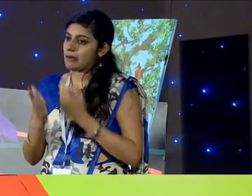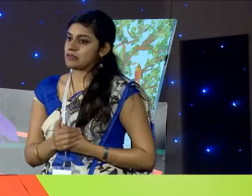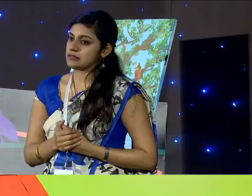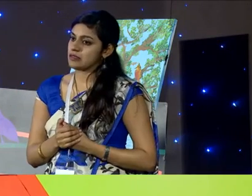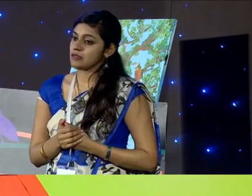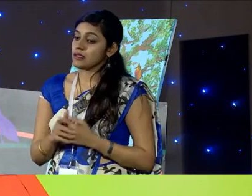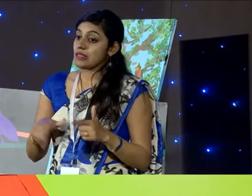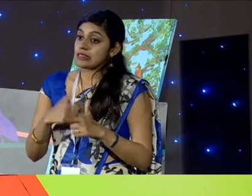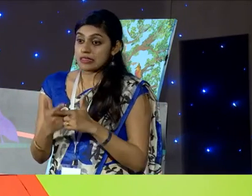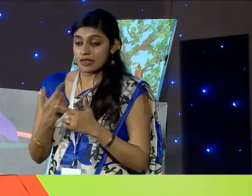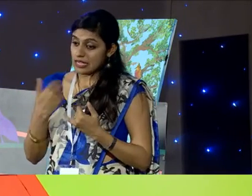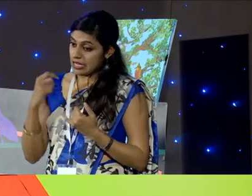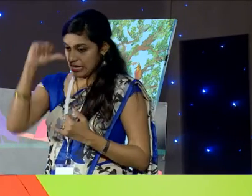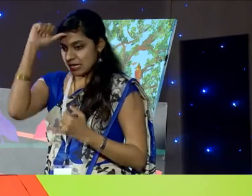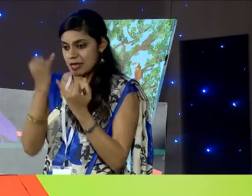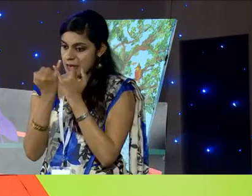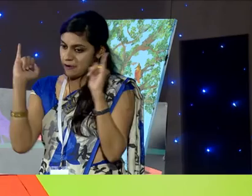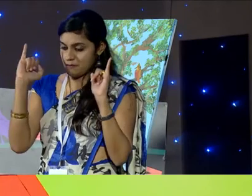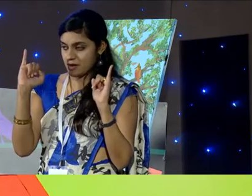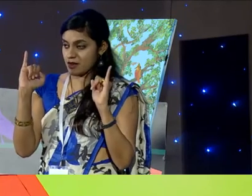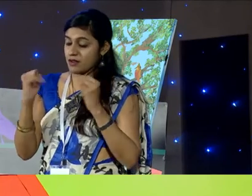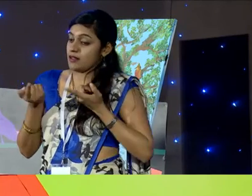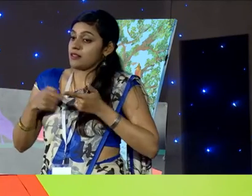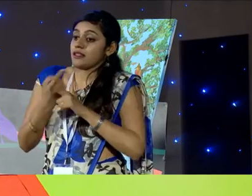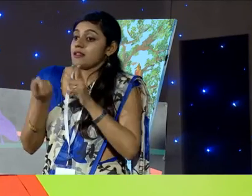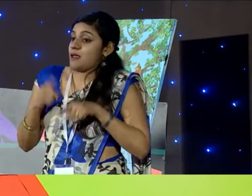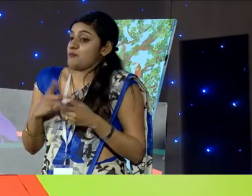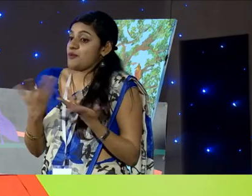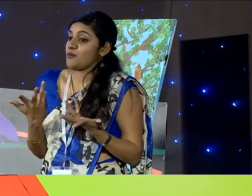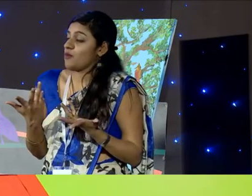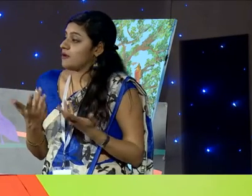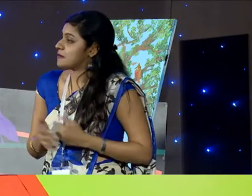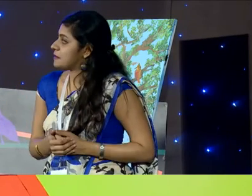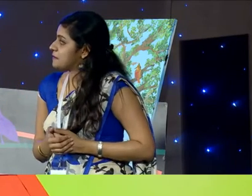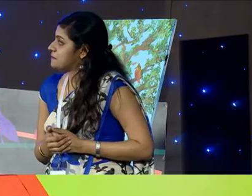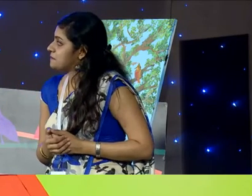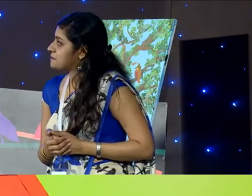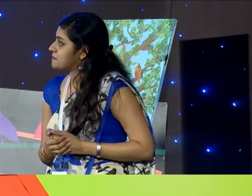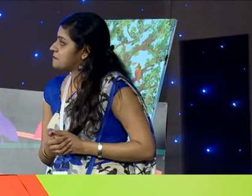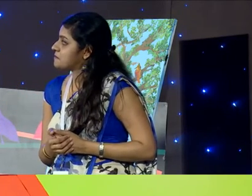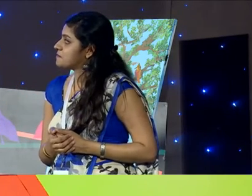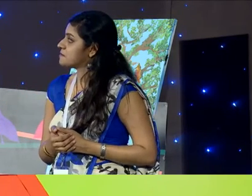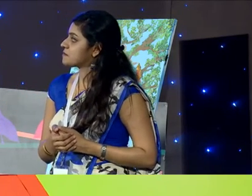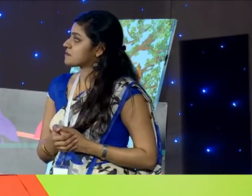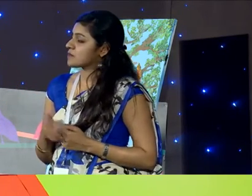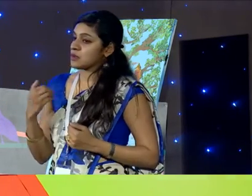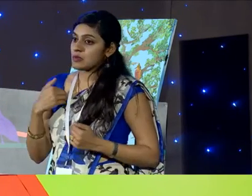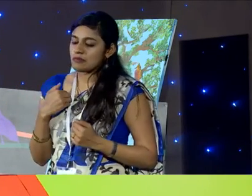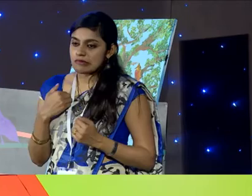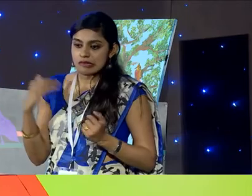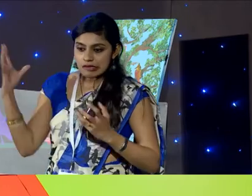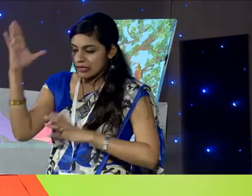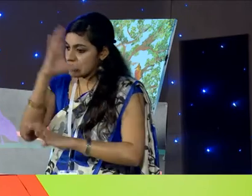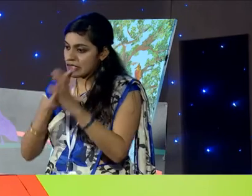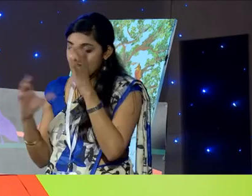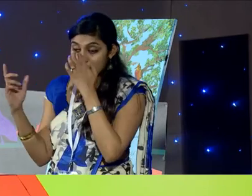socialism, on the planned economy, on the public sector. As a result, we missed out on the technological revolution in the West and the